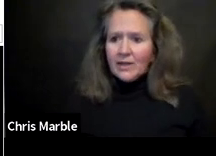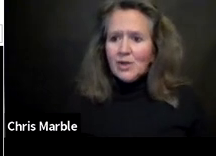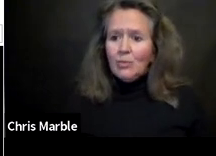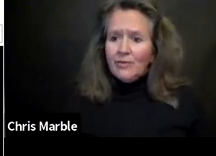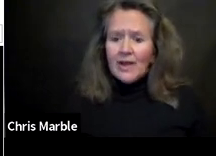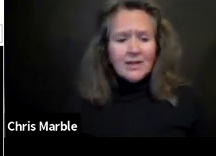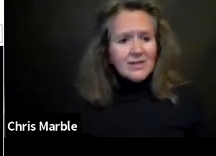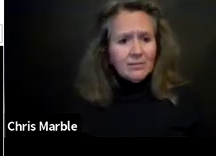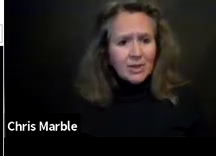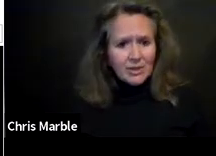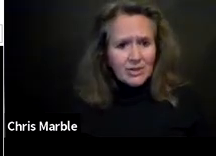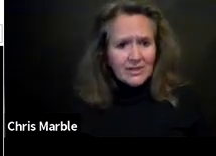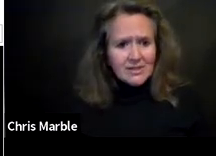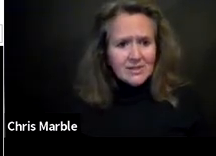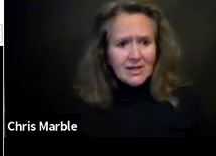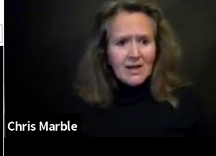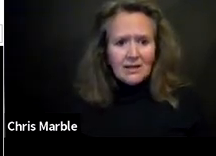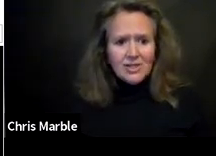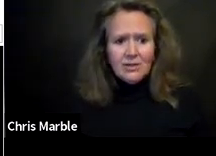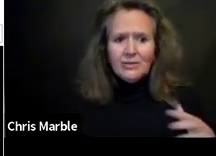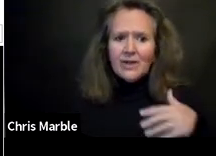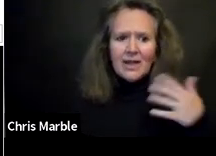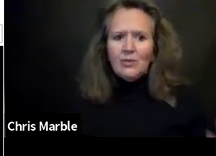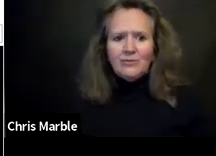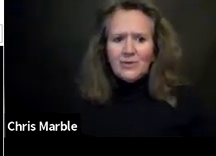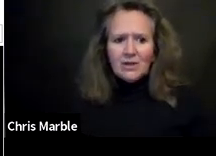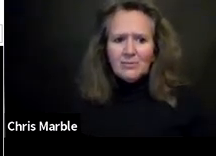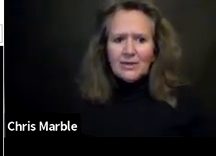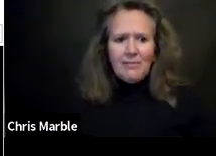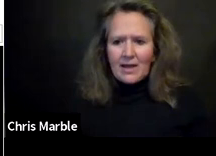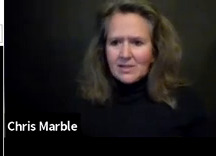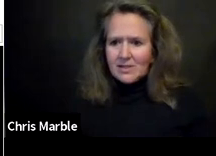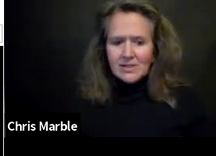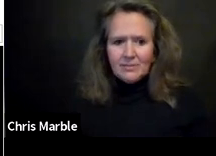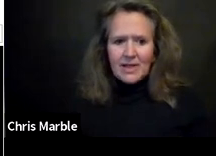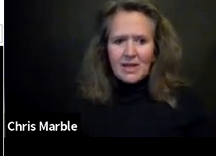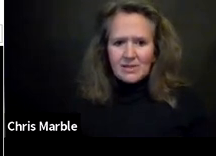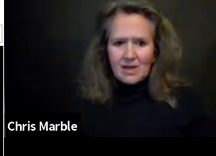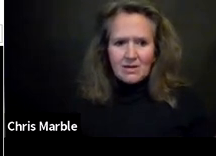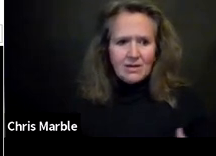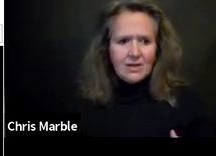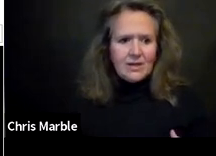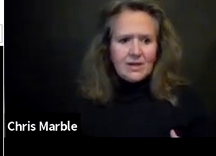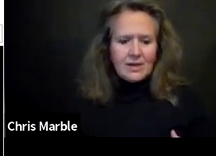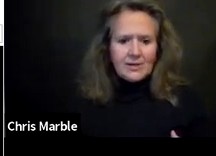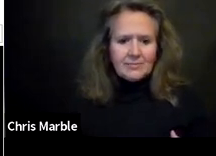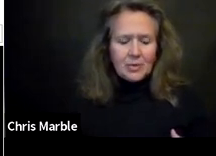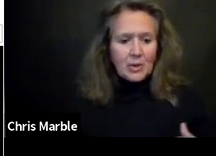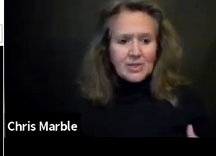Okay, so moving on to some current trends and technology. Again, we've talked about the masks and some of the ASR